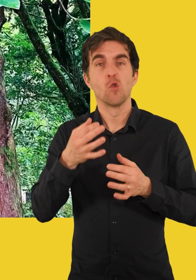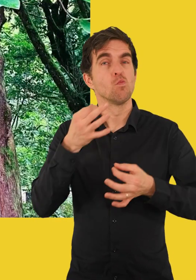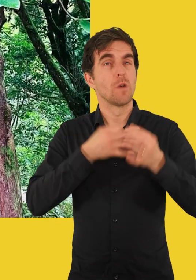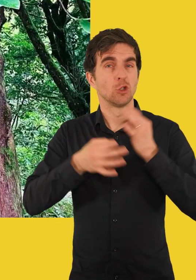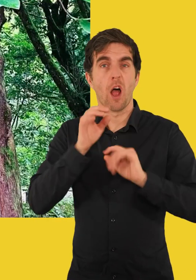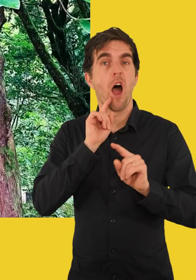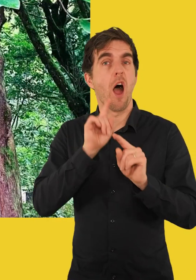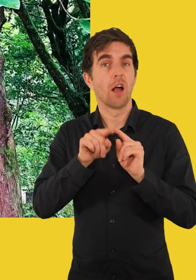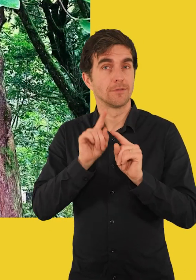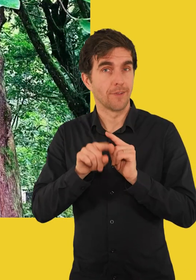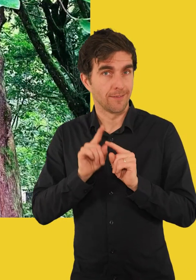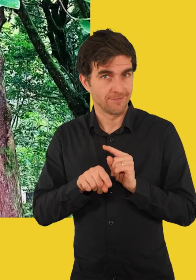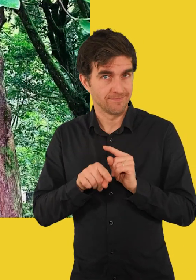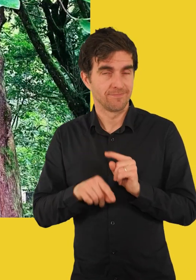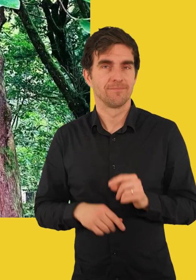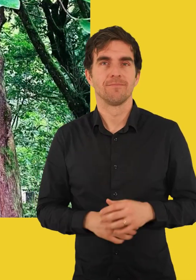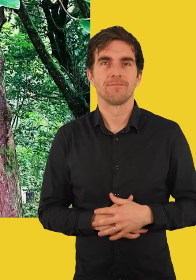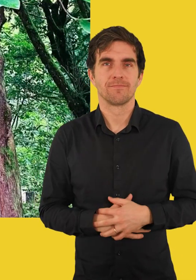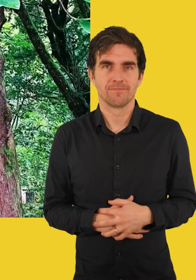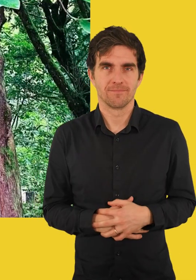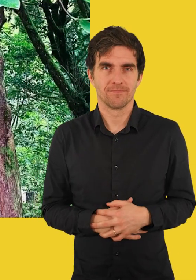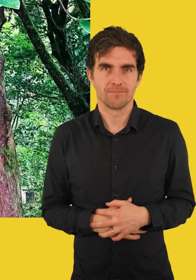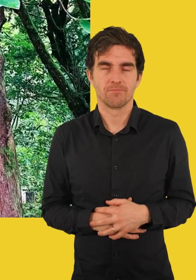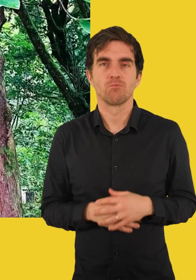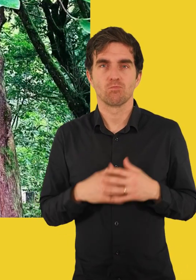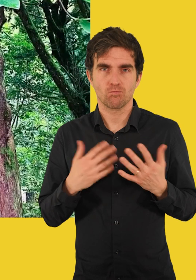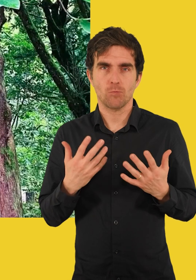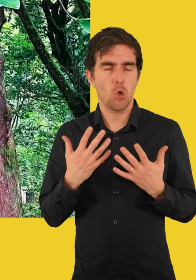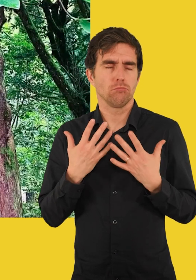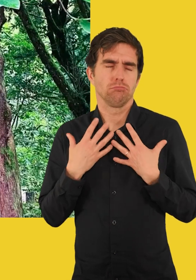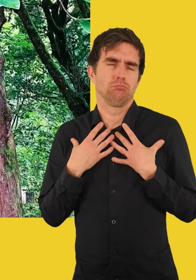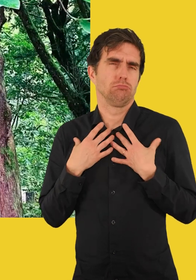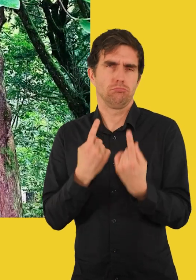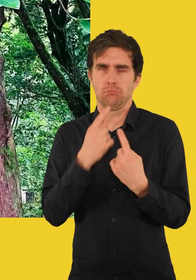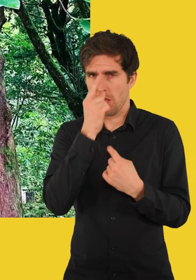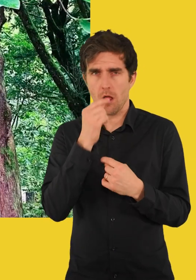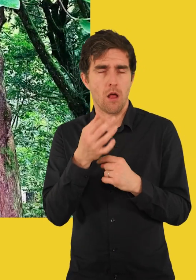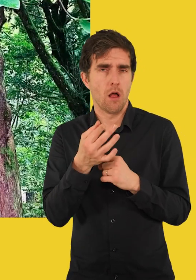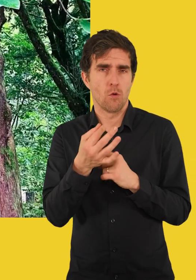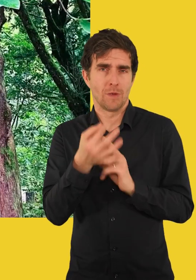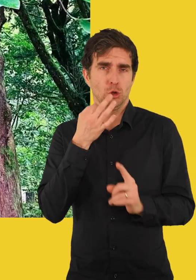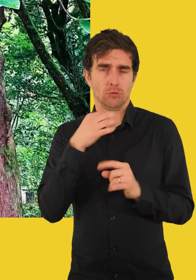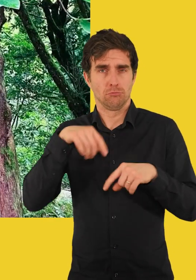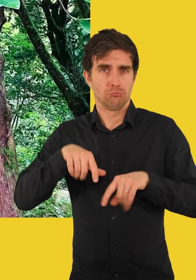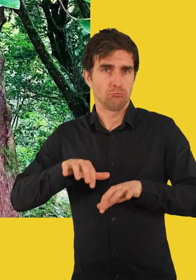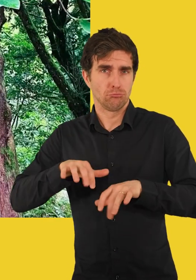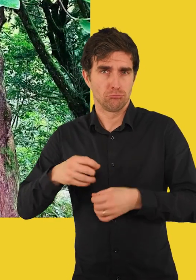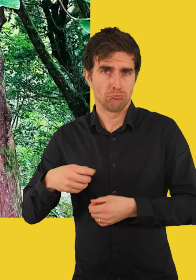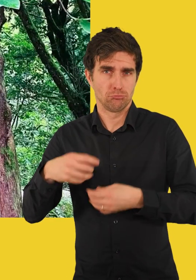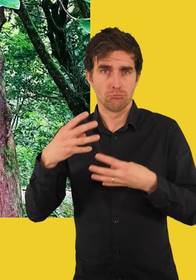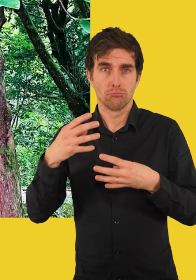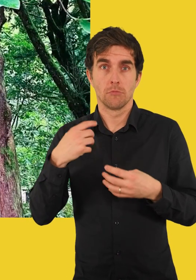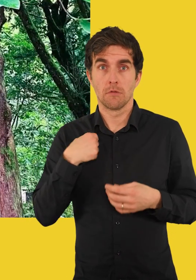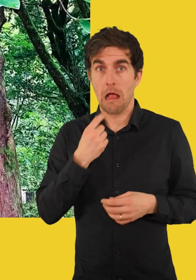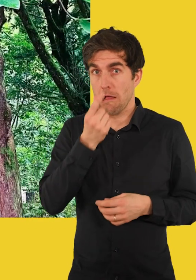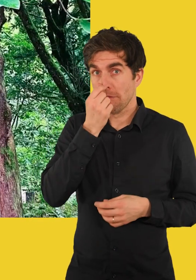time together, we're going to move to a Q&A session. As I said earlier, do feel free to pop questions in the chat, and if we can